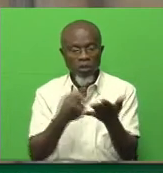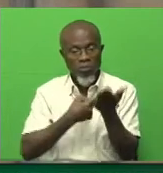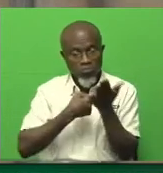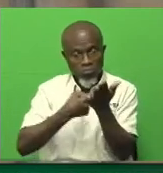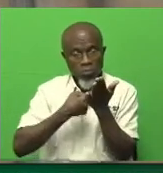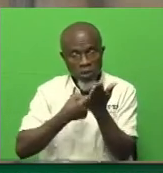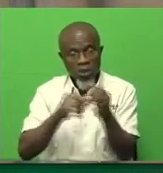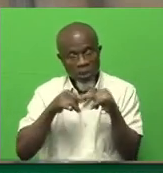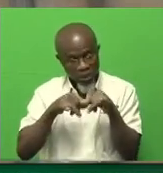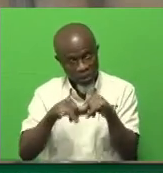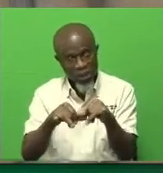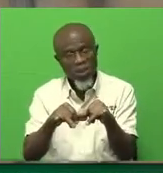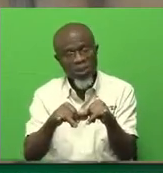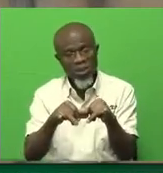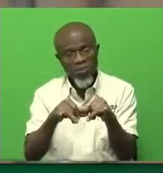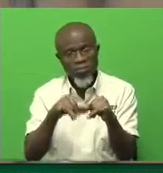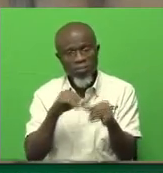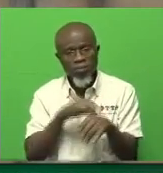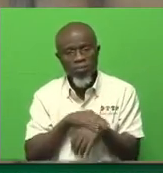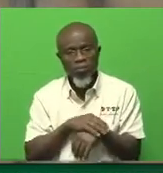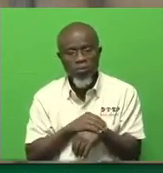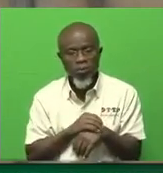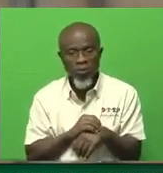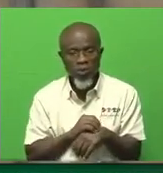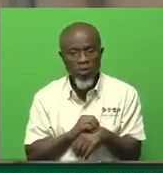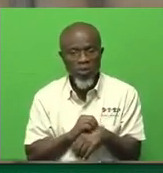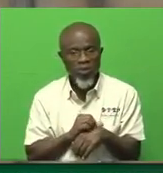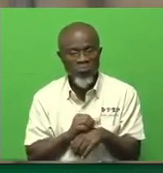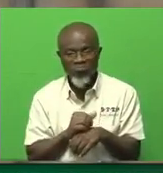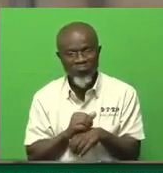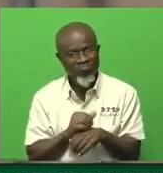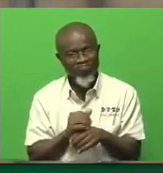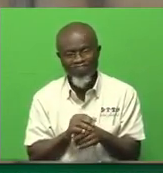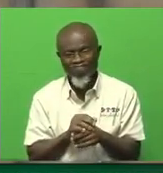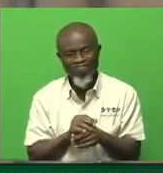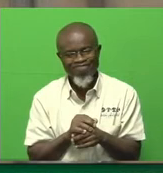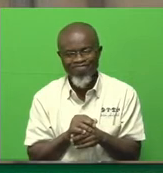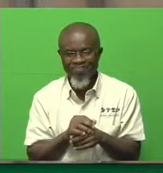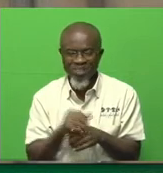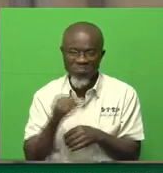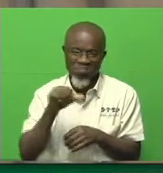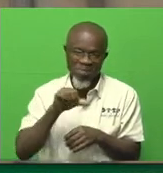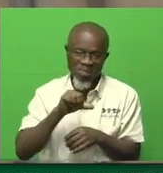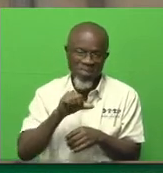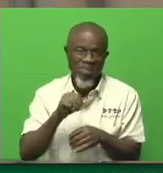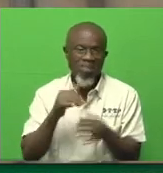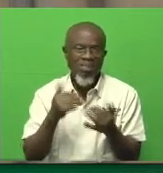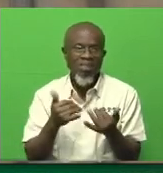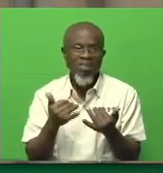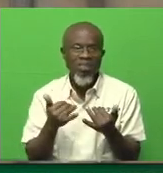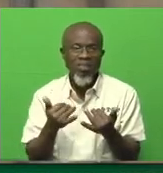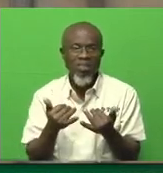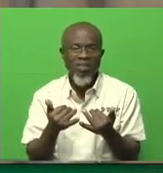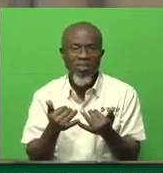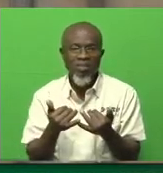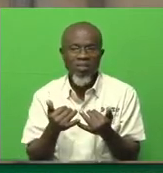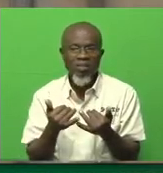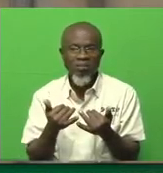uh continues it is unfortunate that in the era of the big on truth